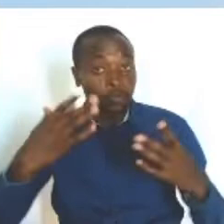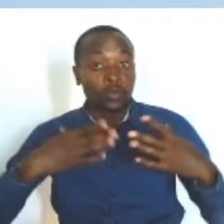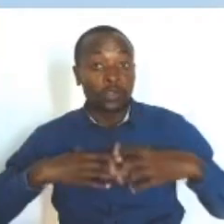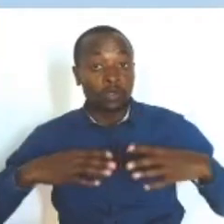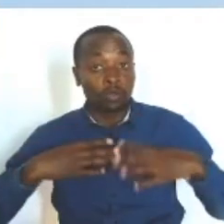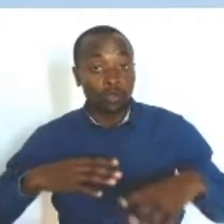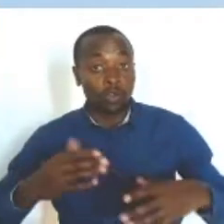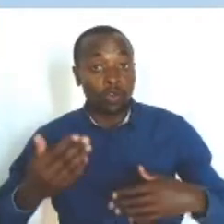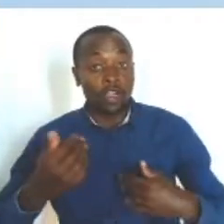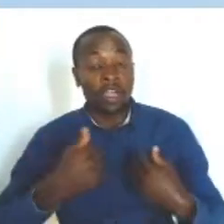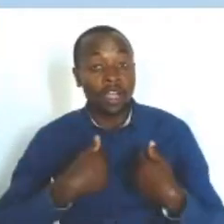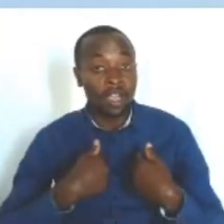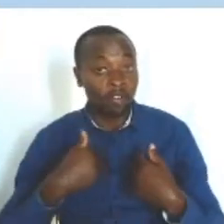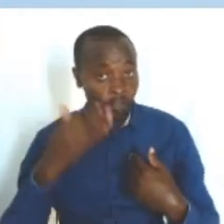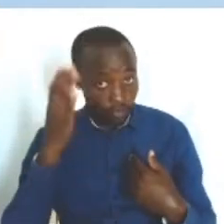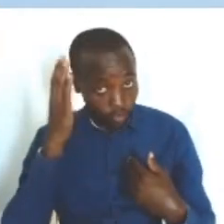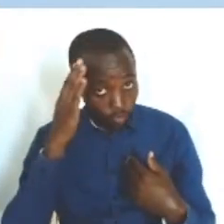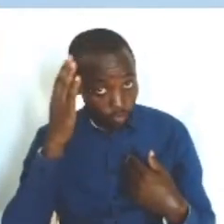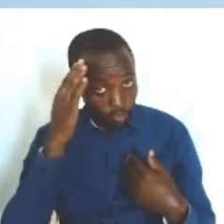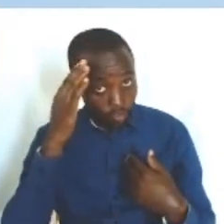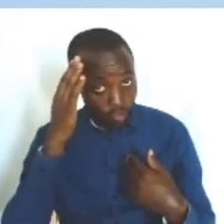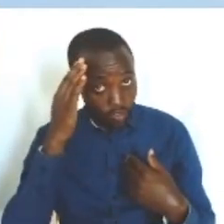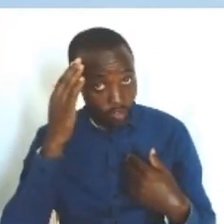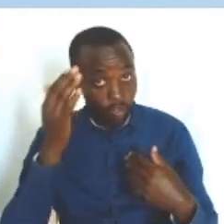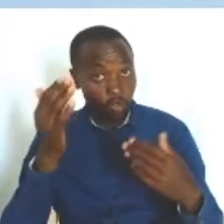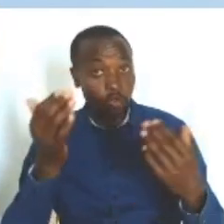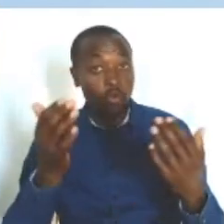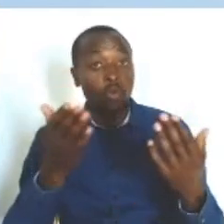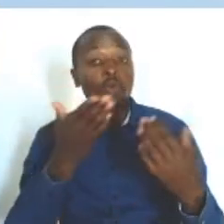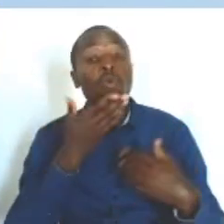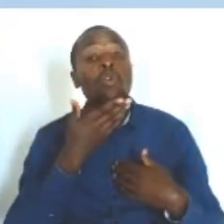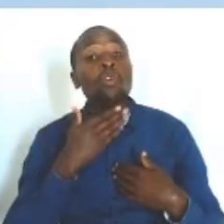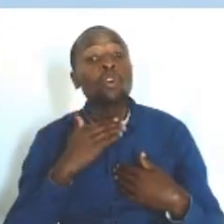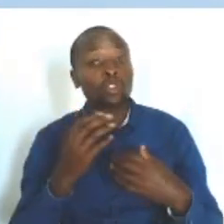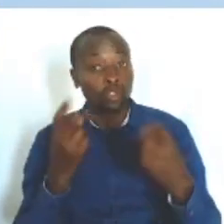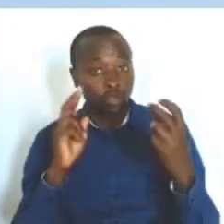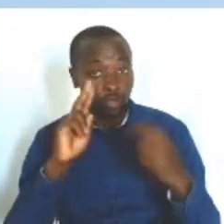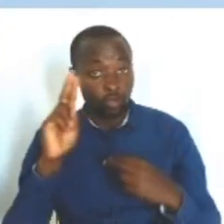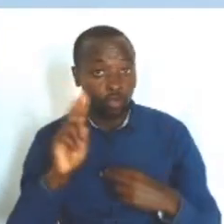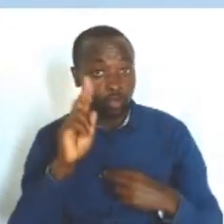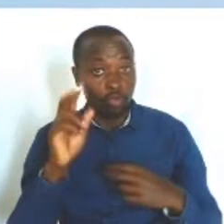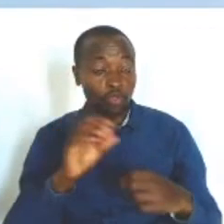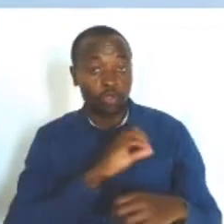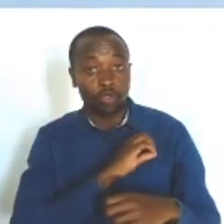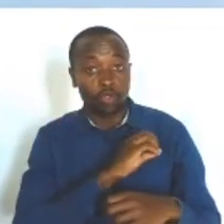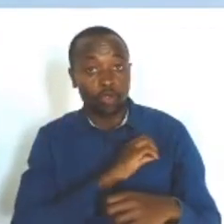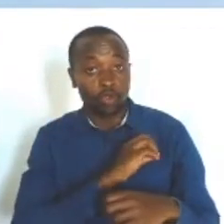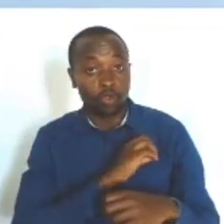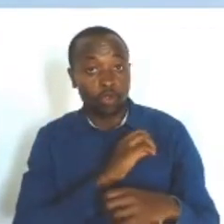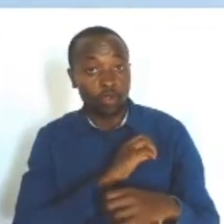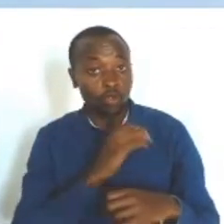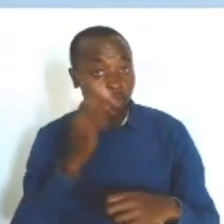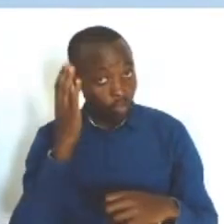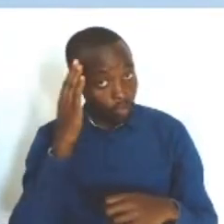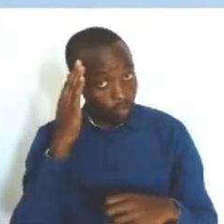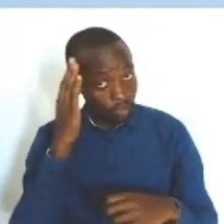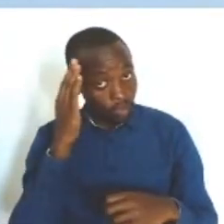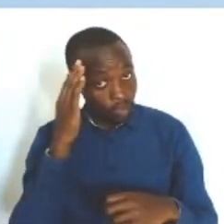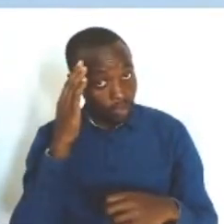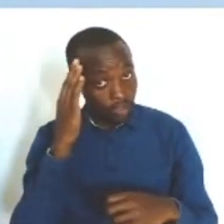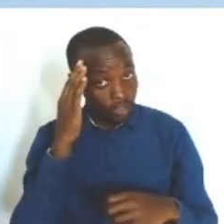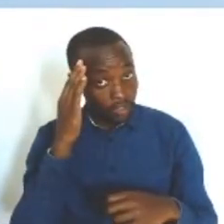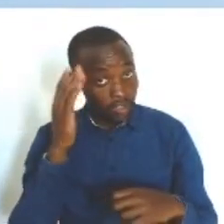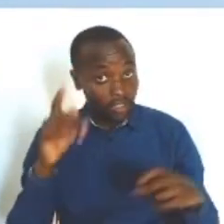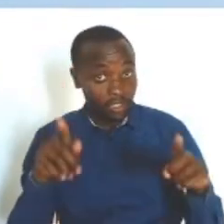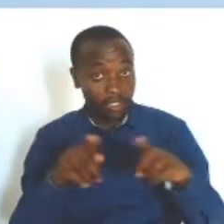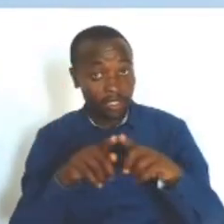knowledge, they want to rely on the knowledge. And that is why the scientists are challenging